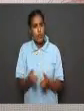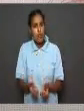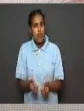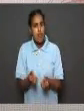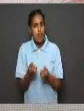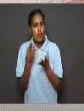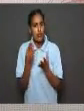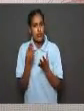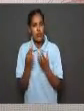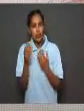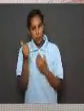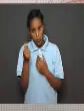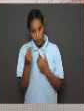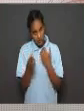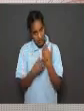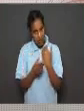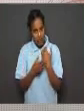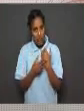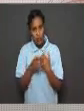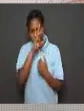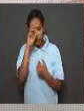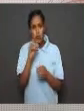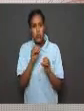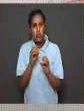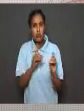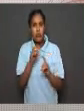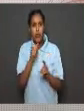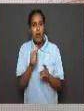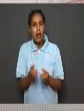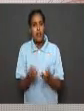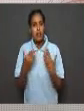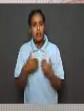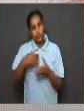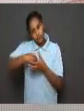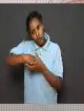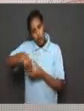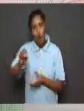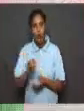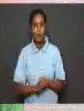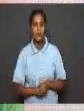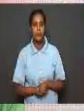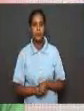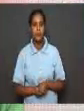more cost-effective because they do not have to be thrown away.